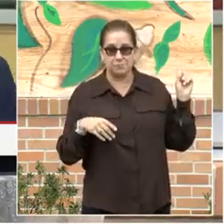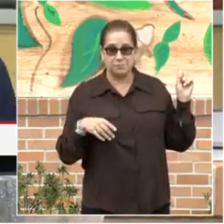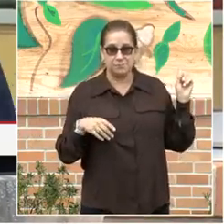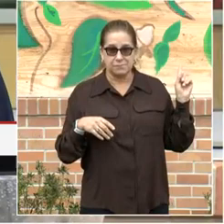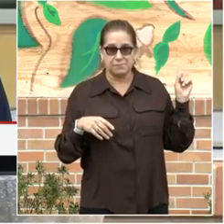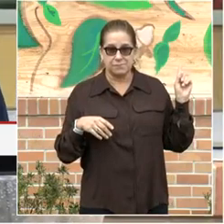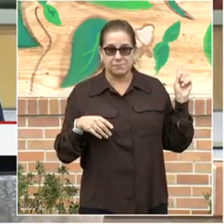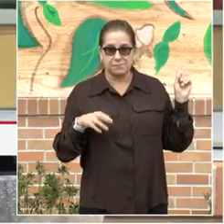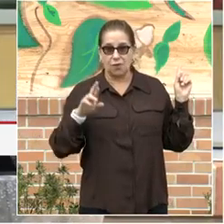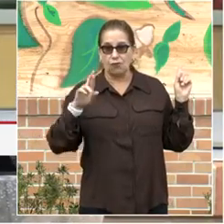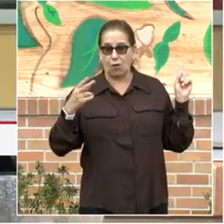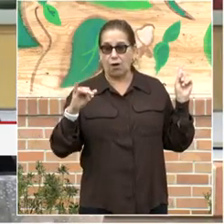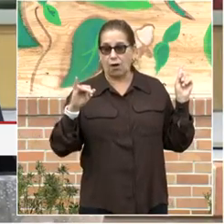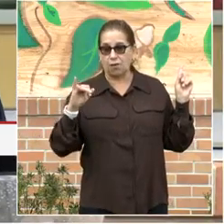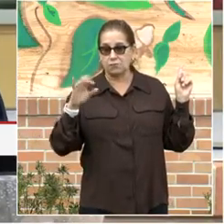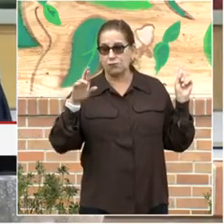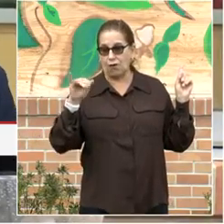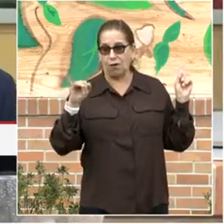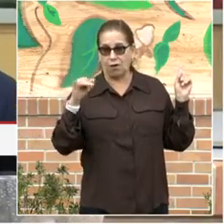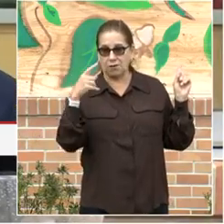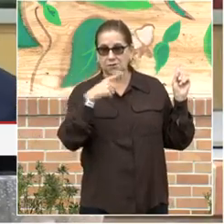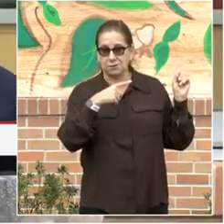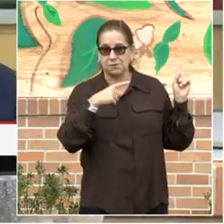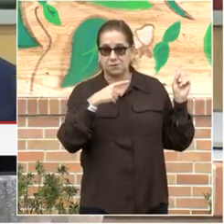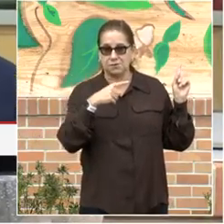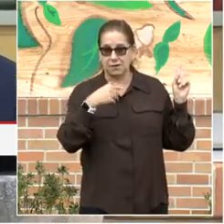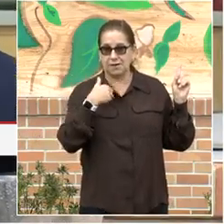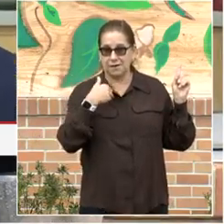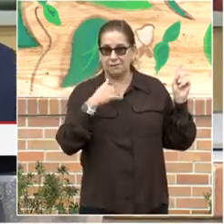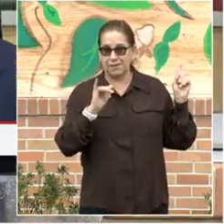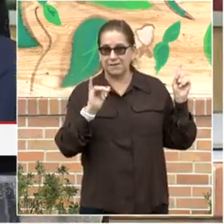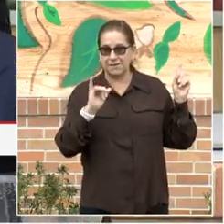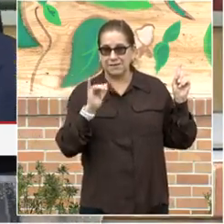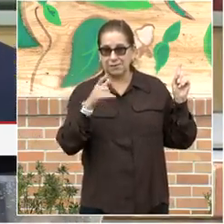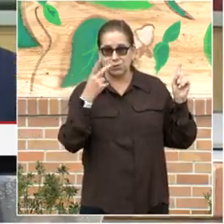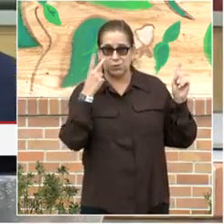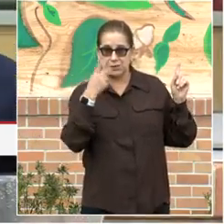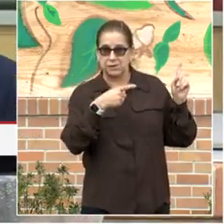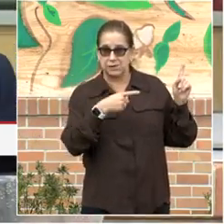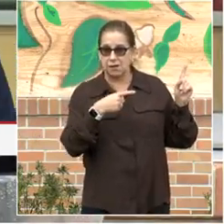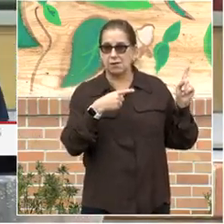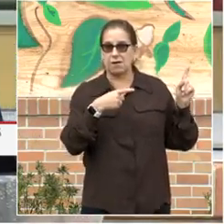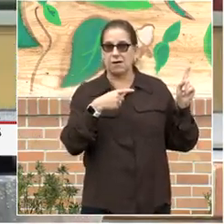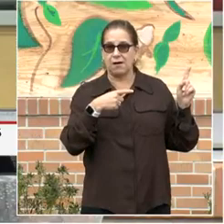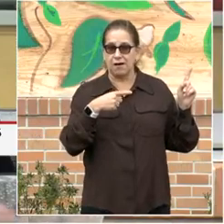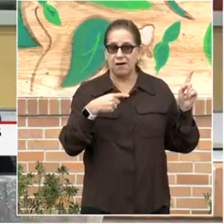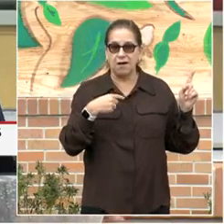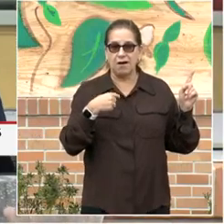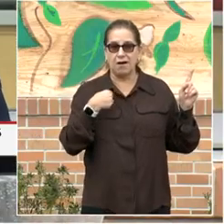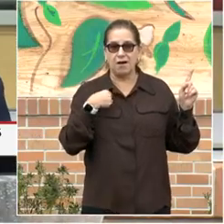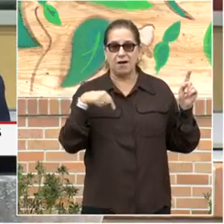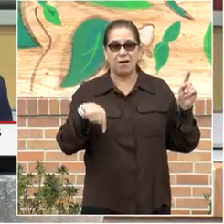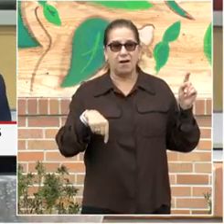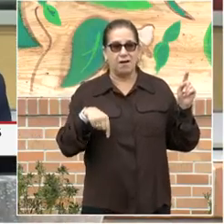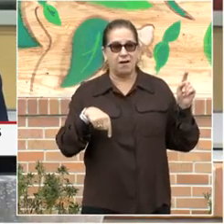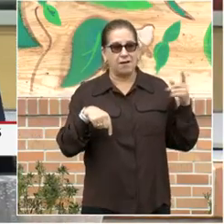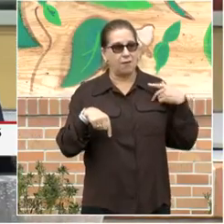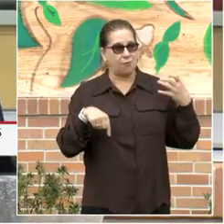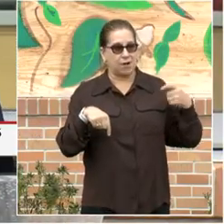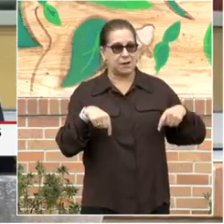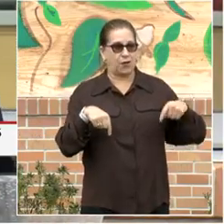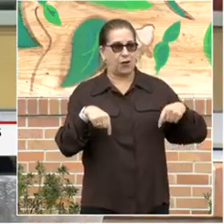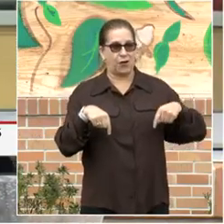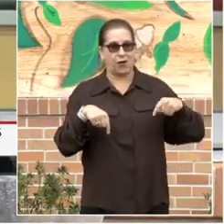realized they were hiring from the community. And so when I saw Ms. Blakeney here today giving her speech, I was equally as encouraged. They're hiring right here from our